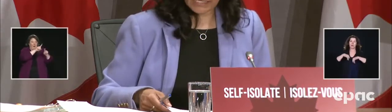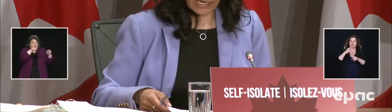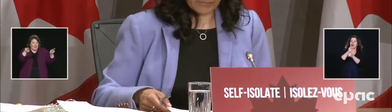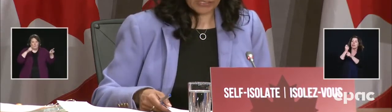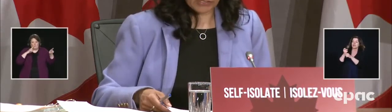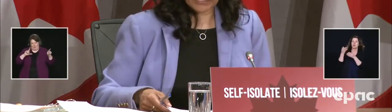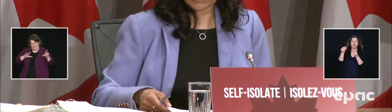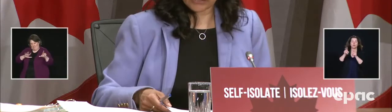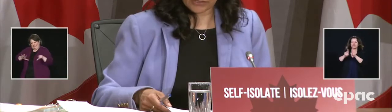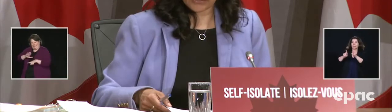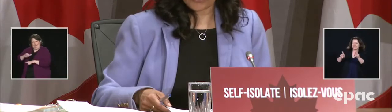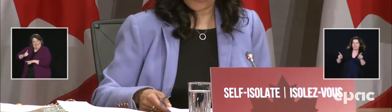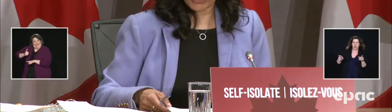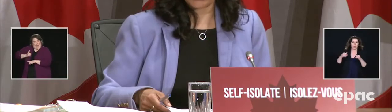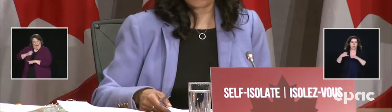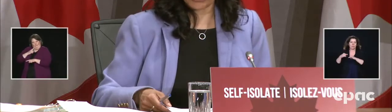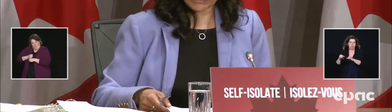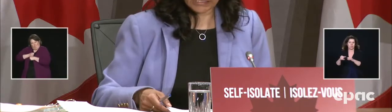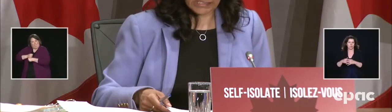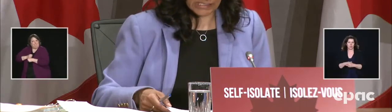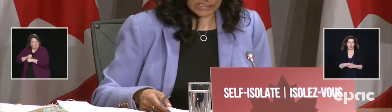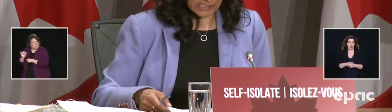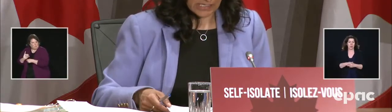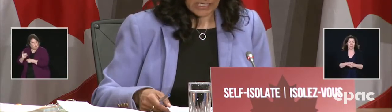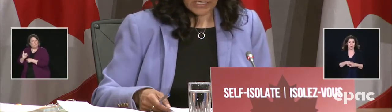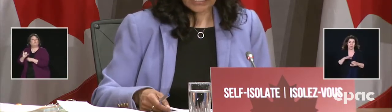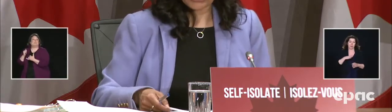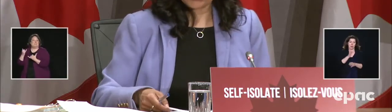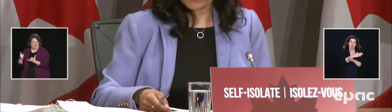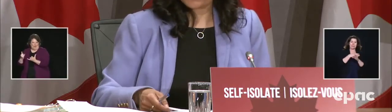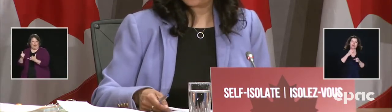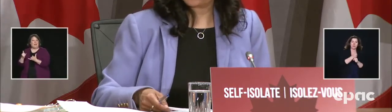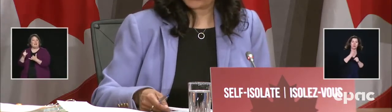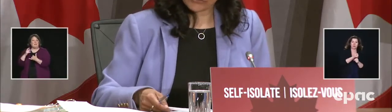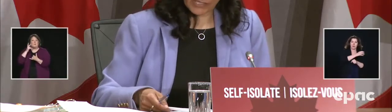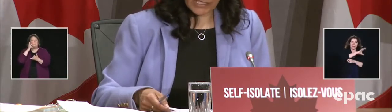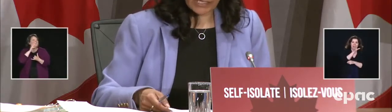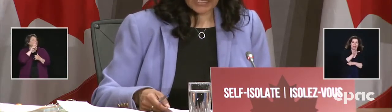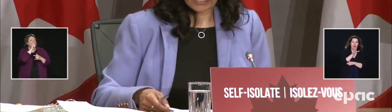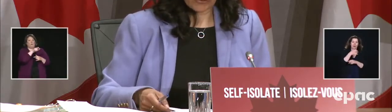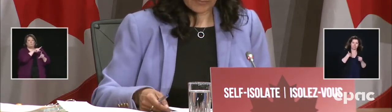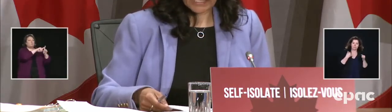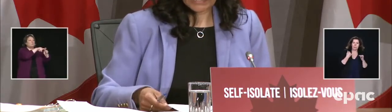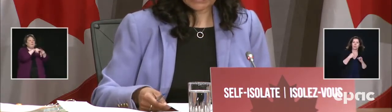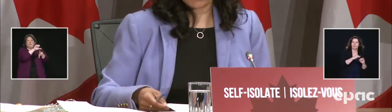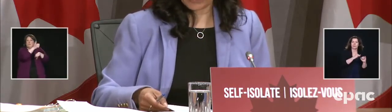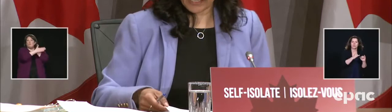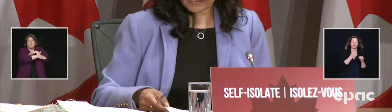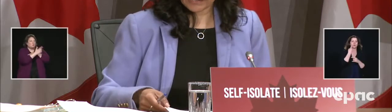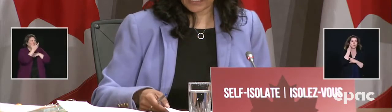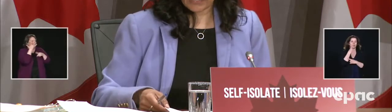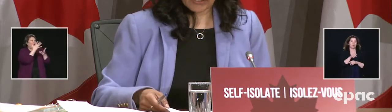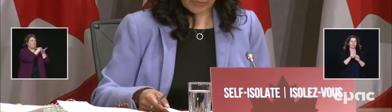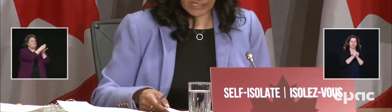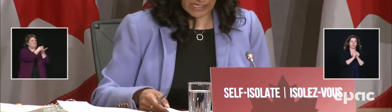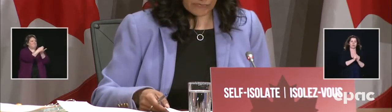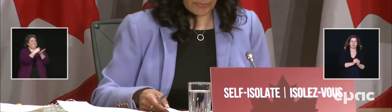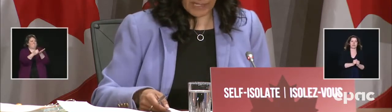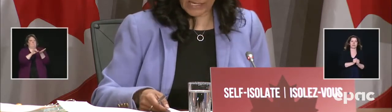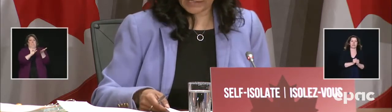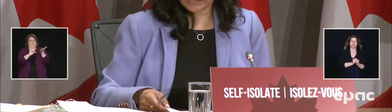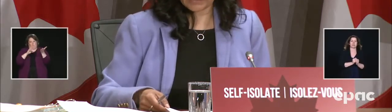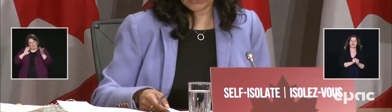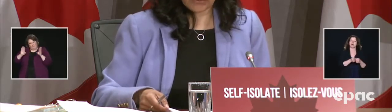better adapt to external market volatility. In terms of procuring equipment and supplies, our